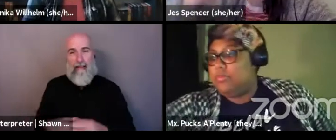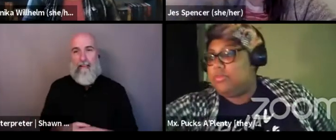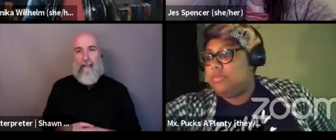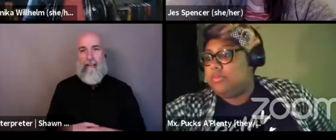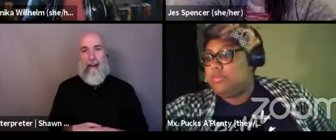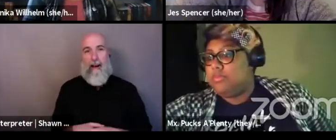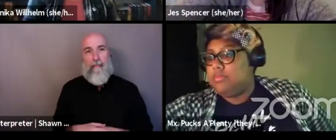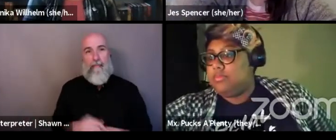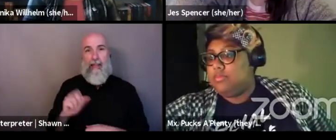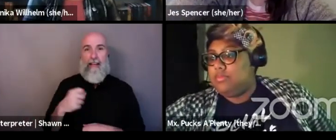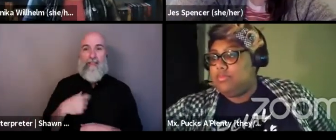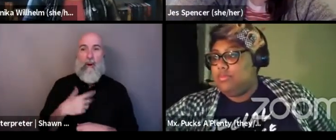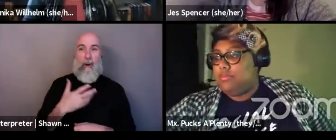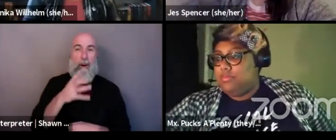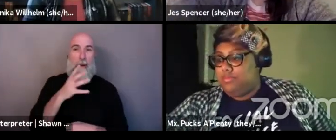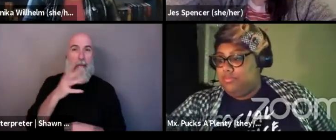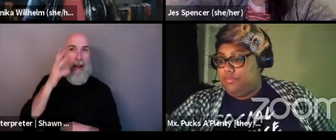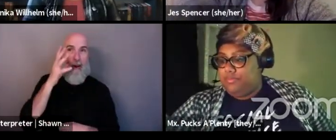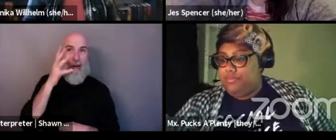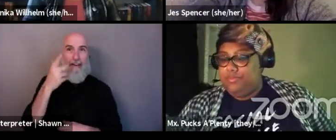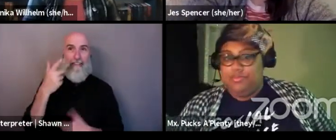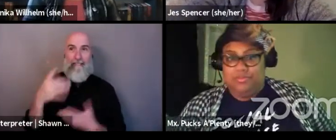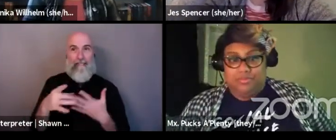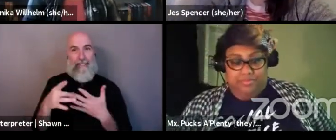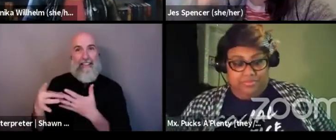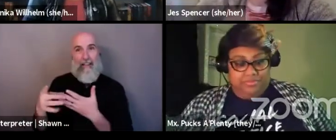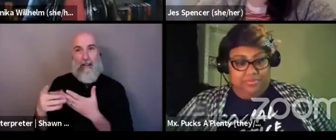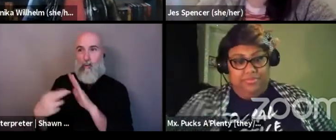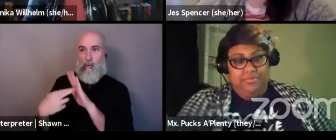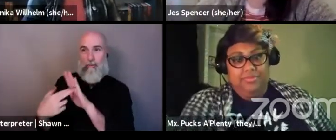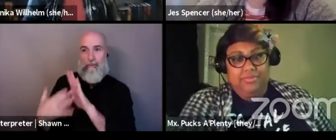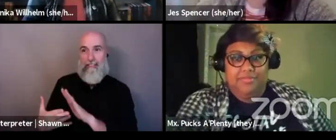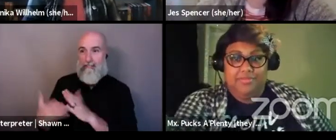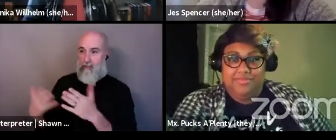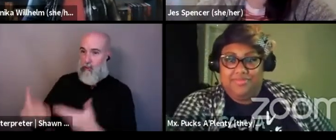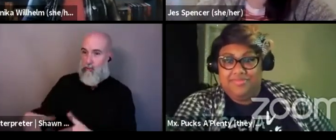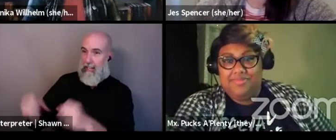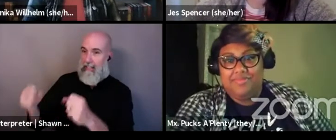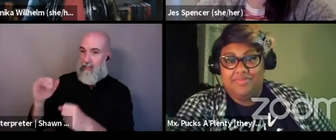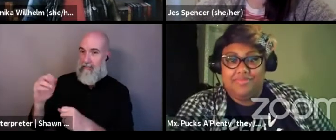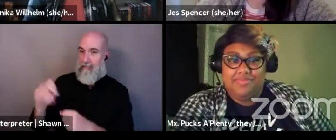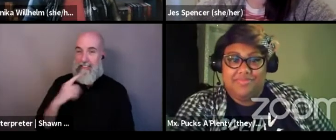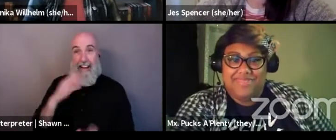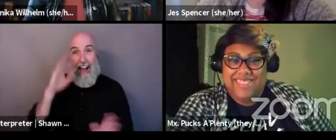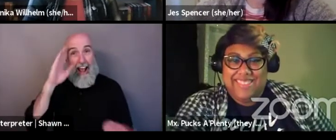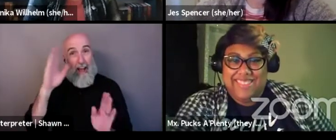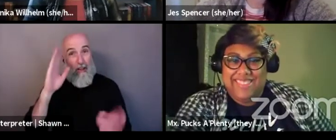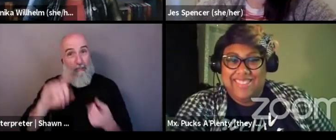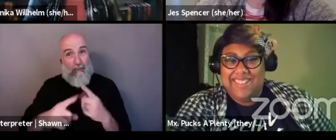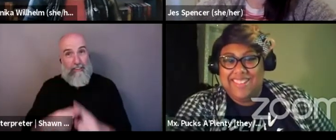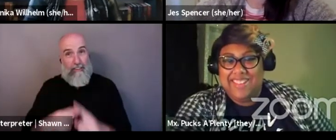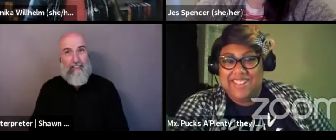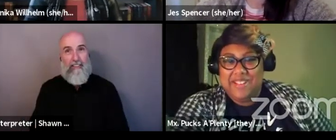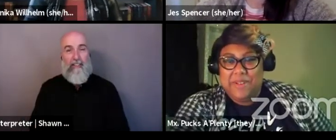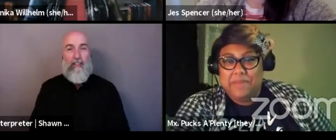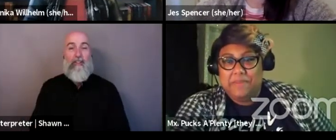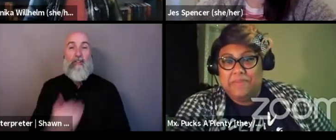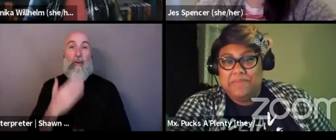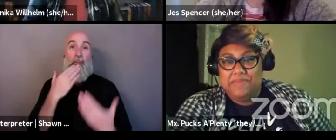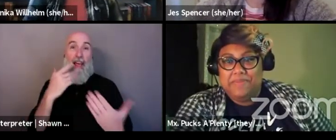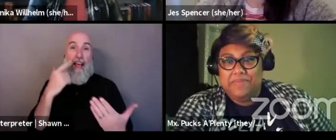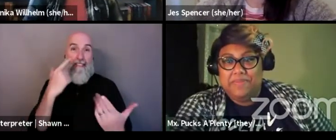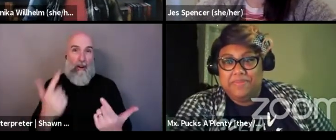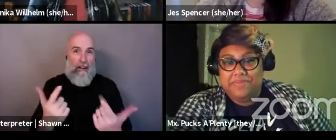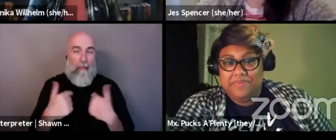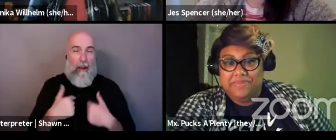parent facilitator representative. Take it away, Jasmine. Hello. Hello, friends. Thank you all for coming.